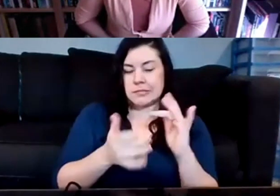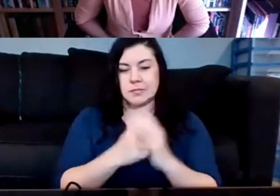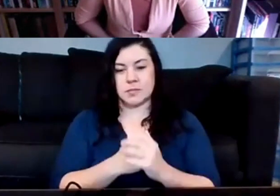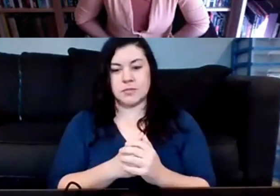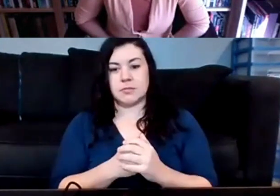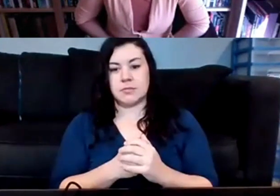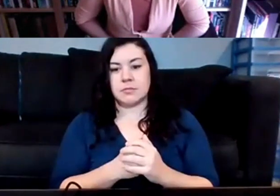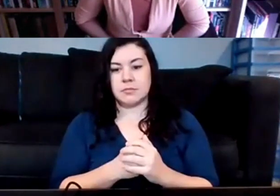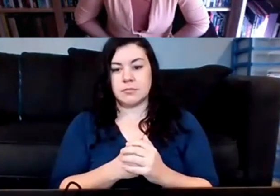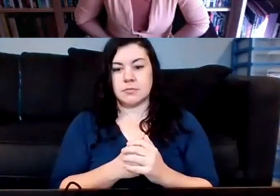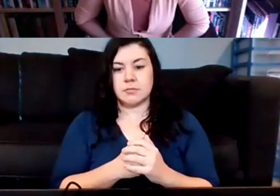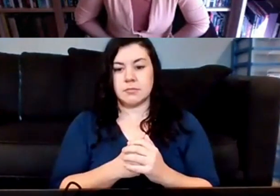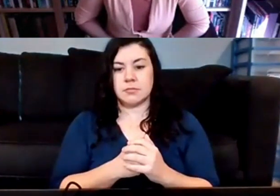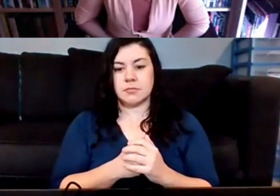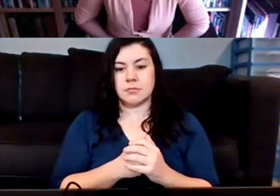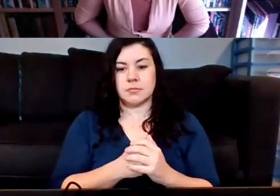Okay.